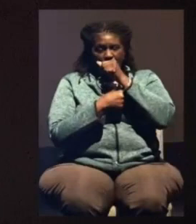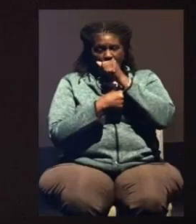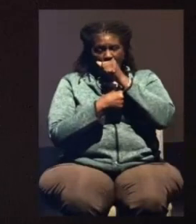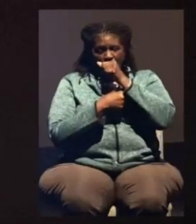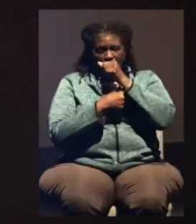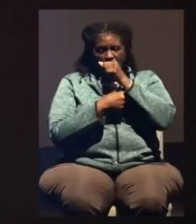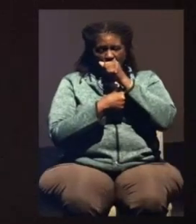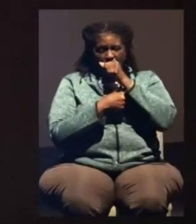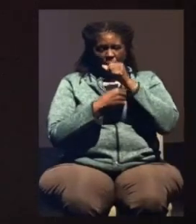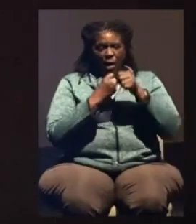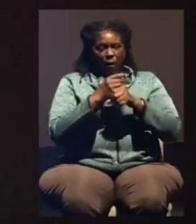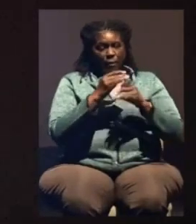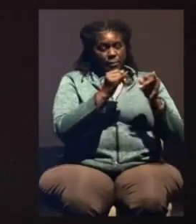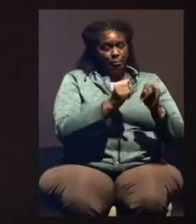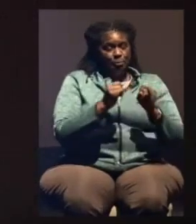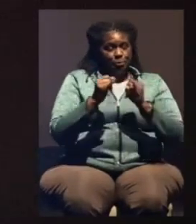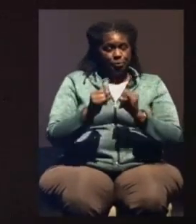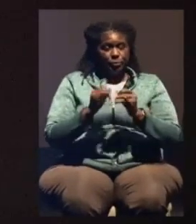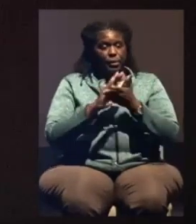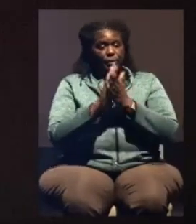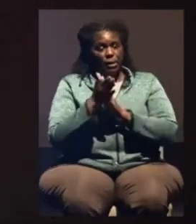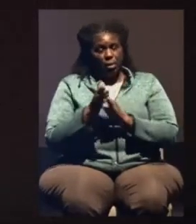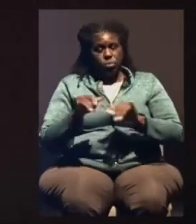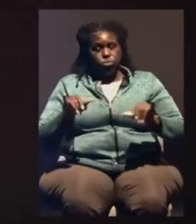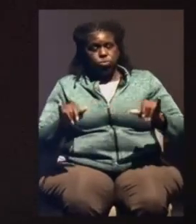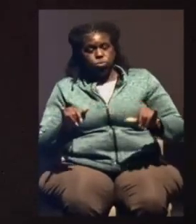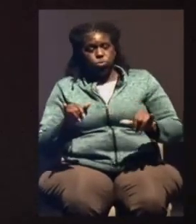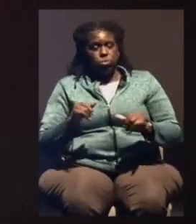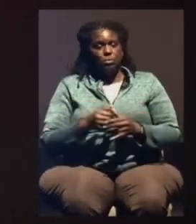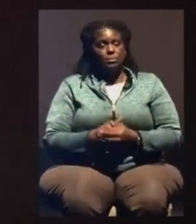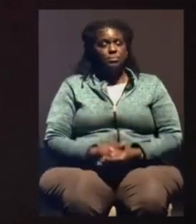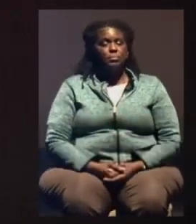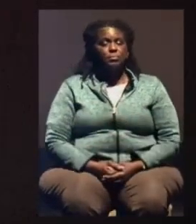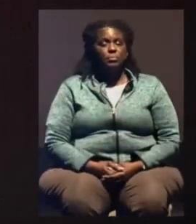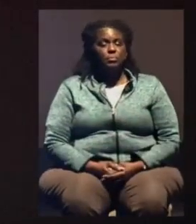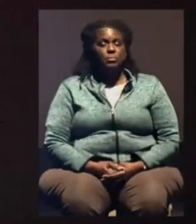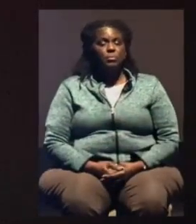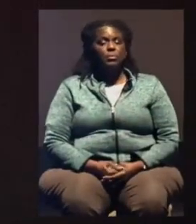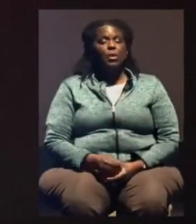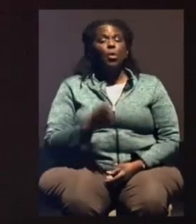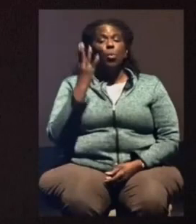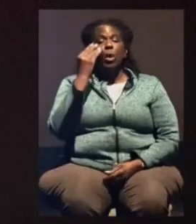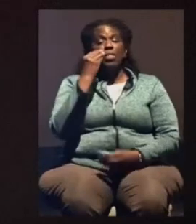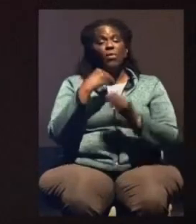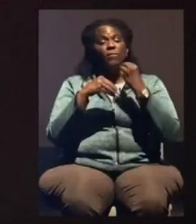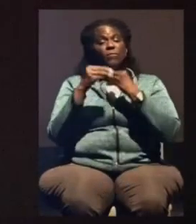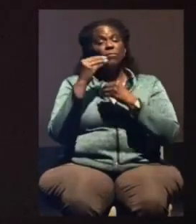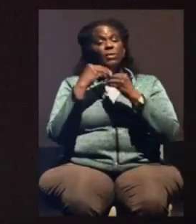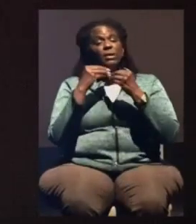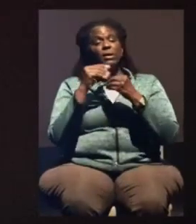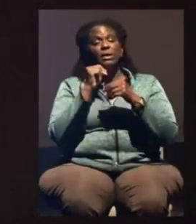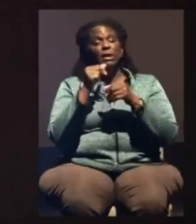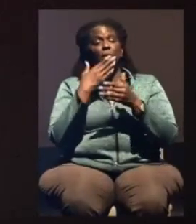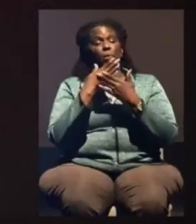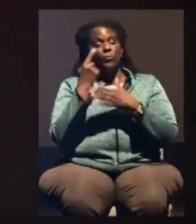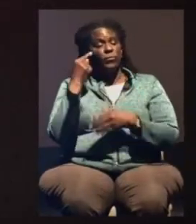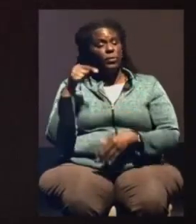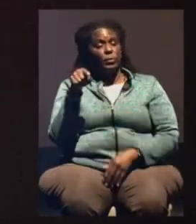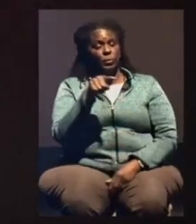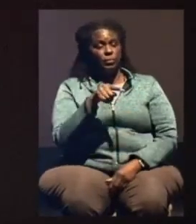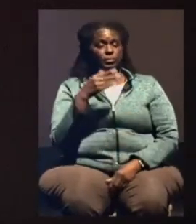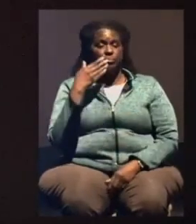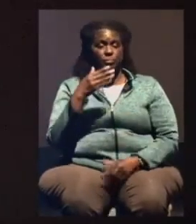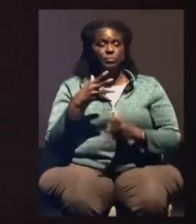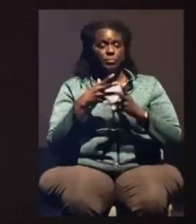level. So it's possible to be food insecure and still be obese because the food you're eating is really not good for you. Thank you very